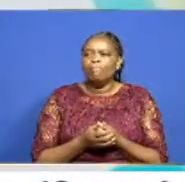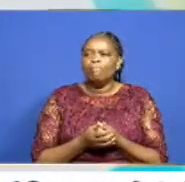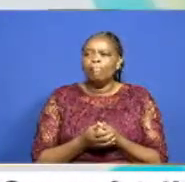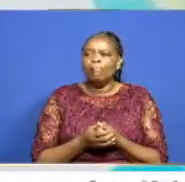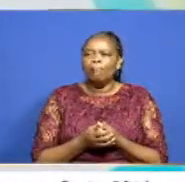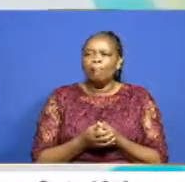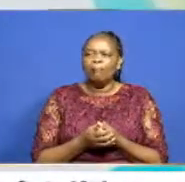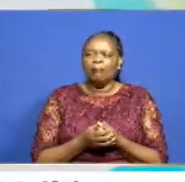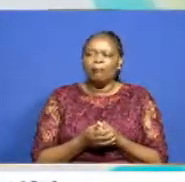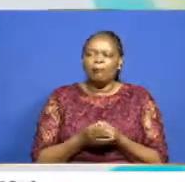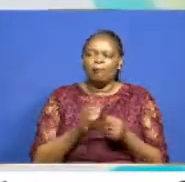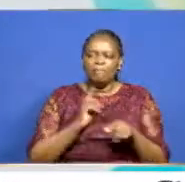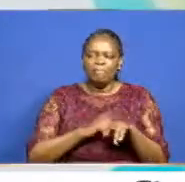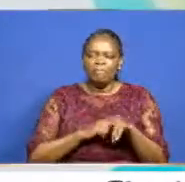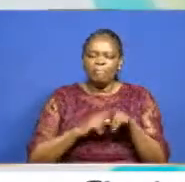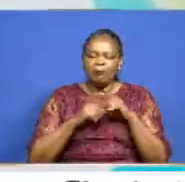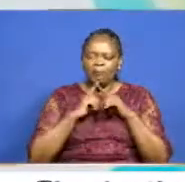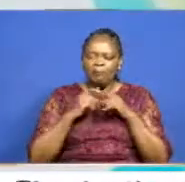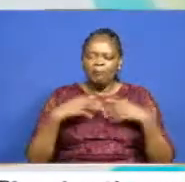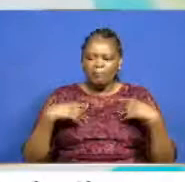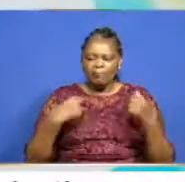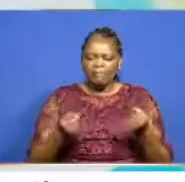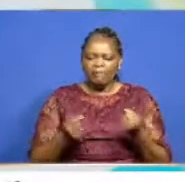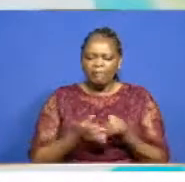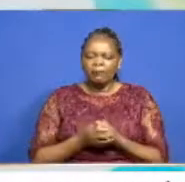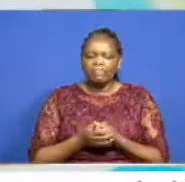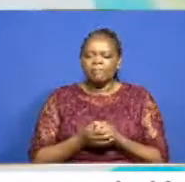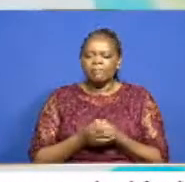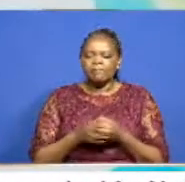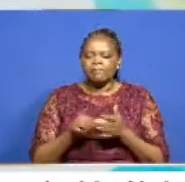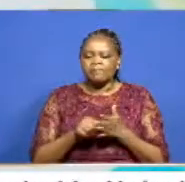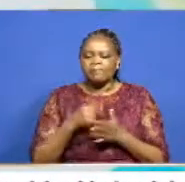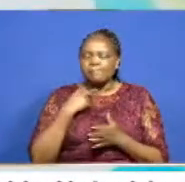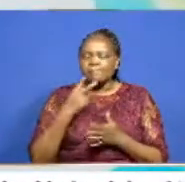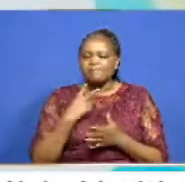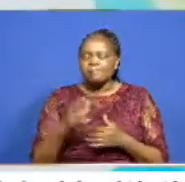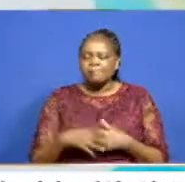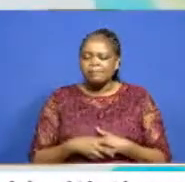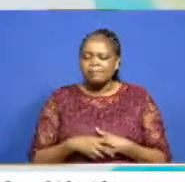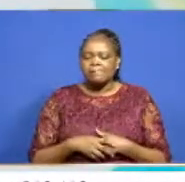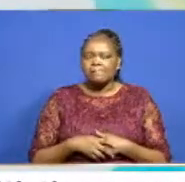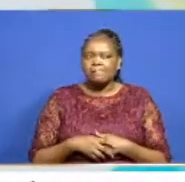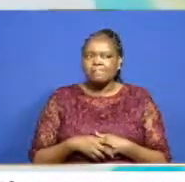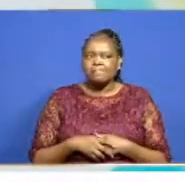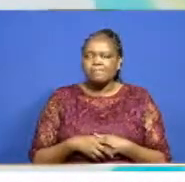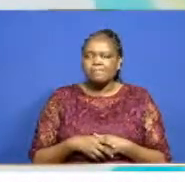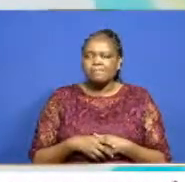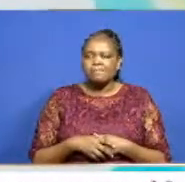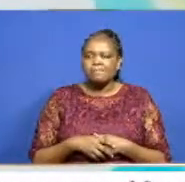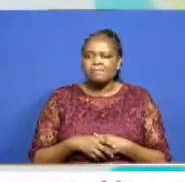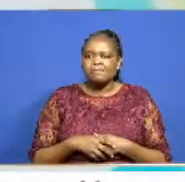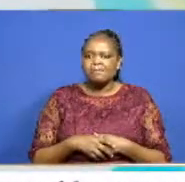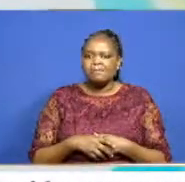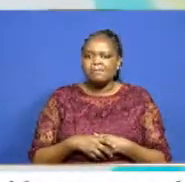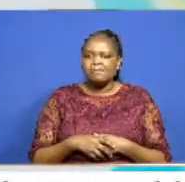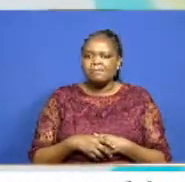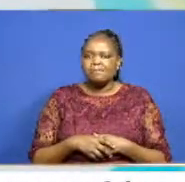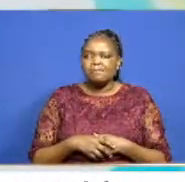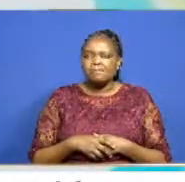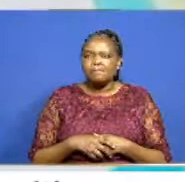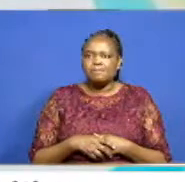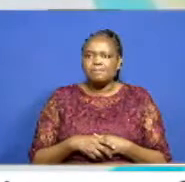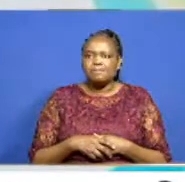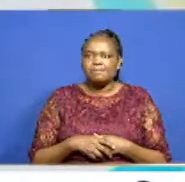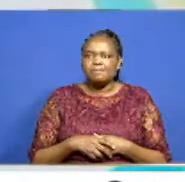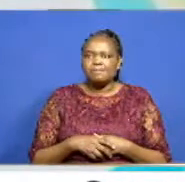respond when we have cases in schools? What needs to be done? How are we going to train our teachers in the new normal? How are they